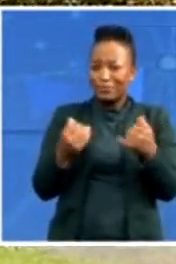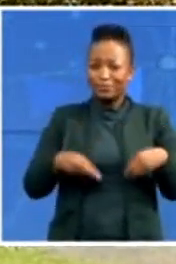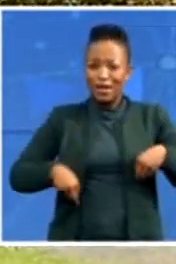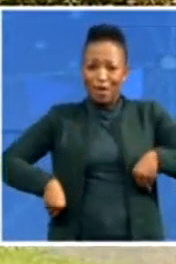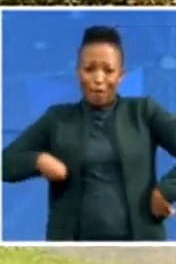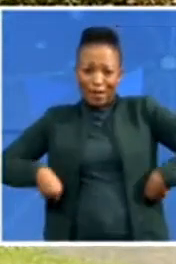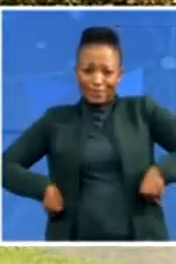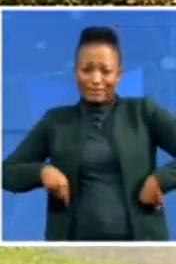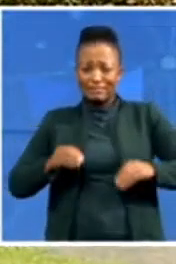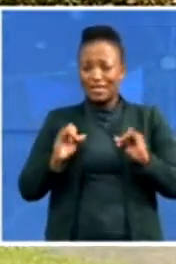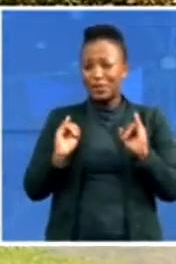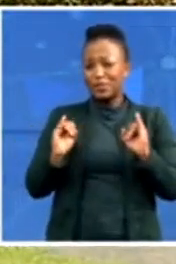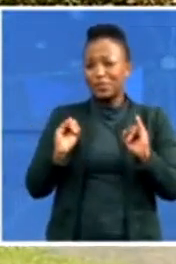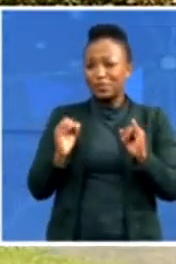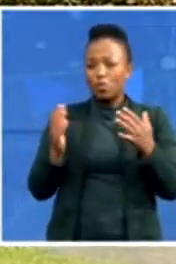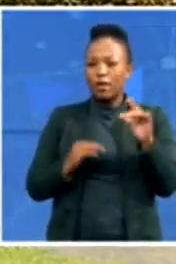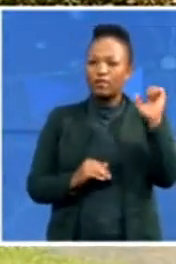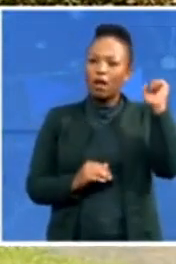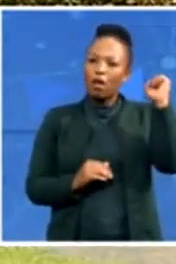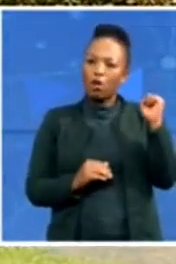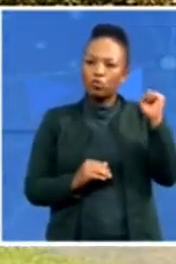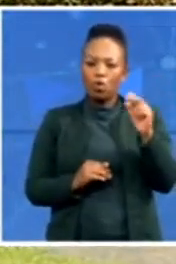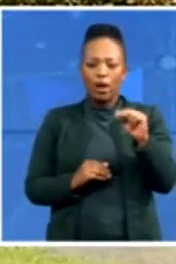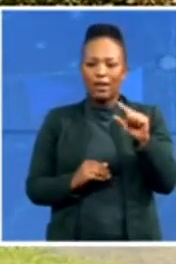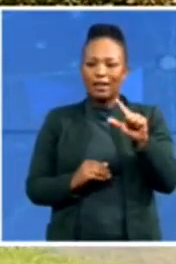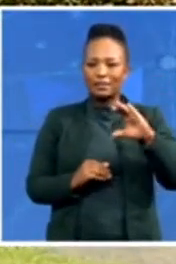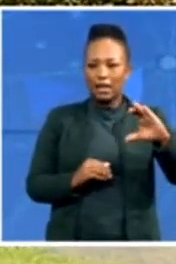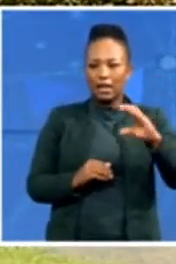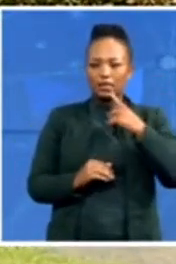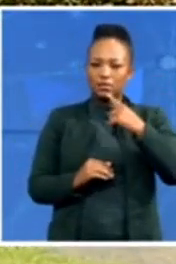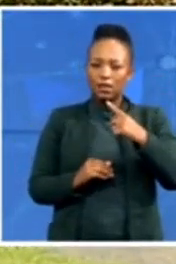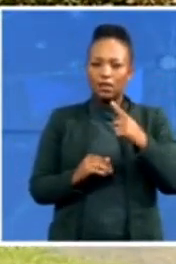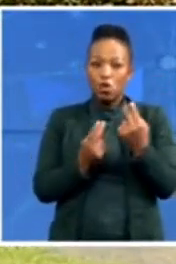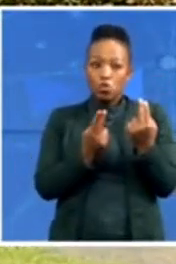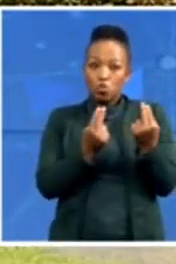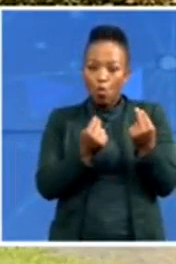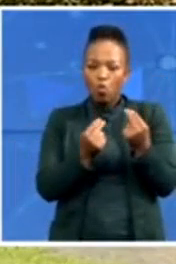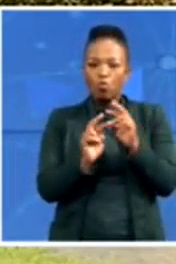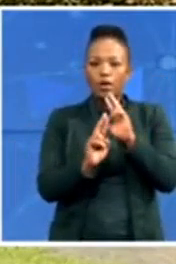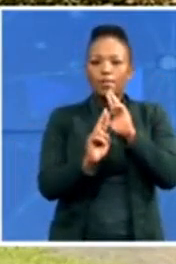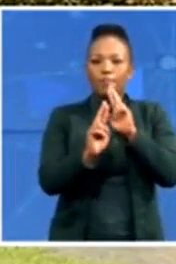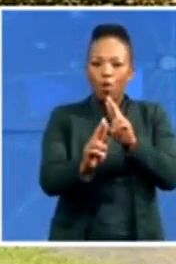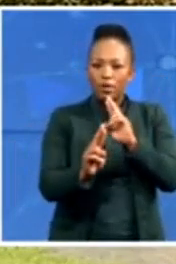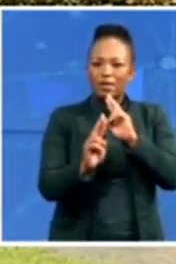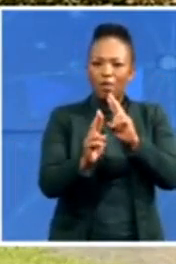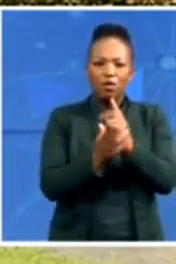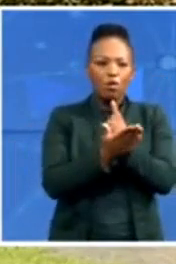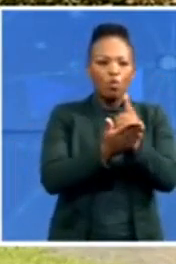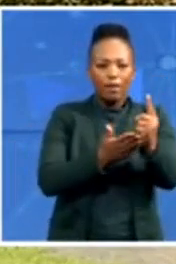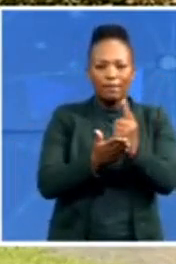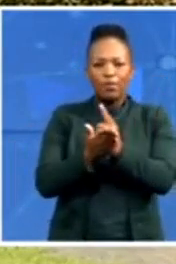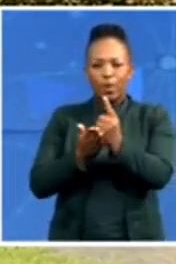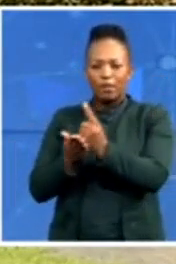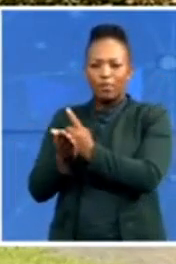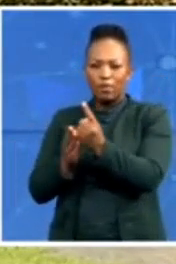Lottery Board. Of course, saying that they're getting new allegations basically every week and making sure, so they're hoping